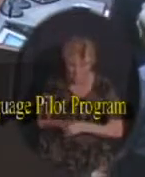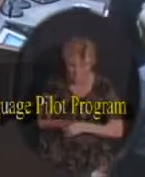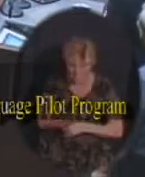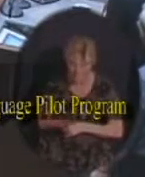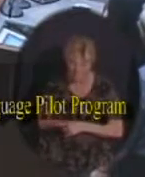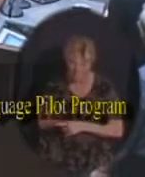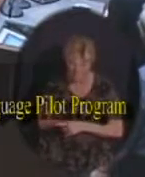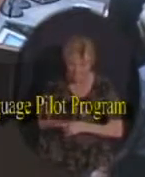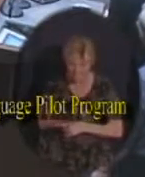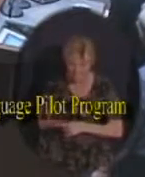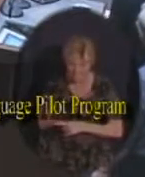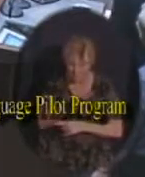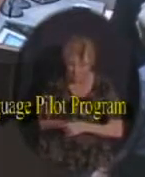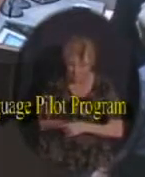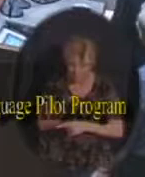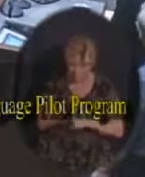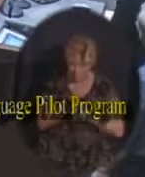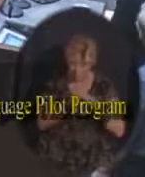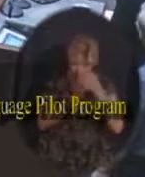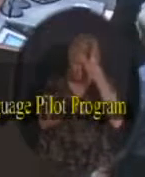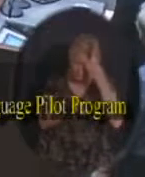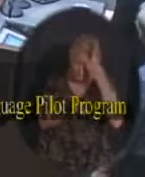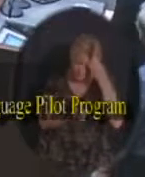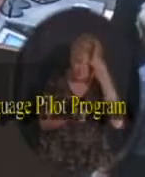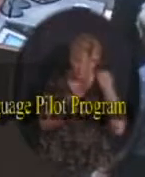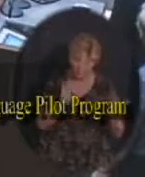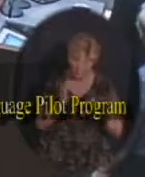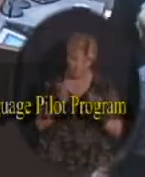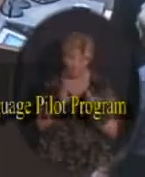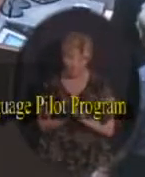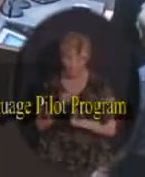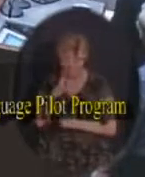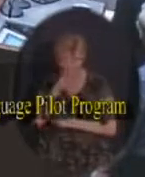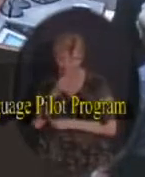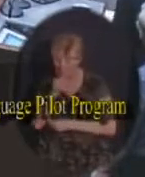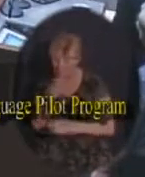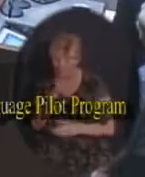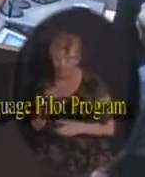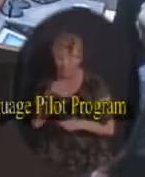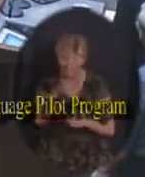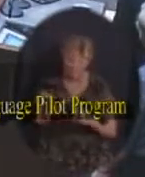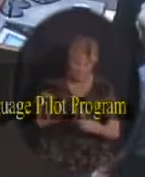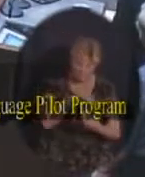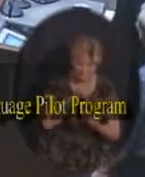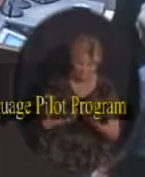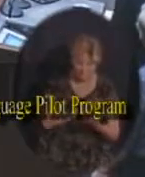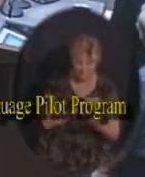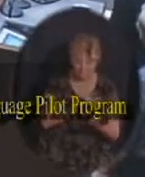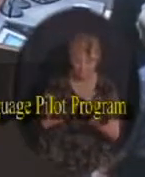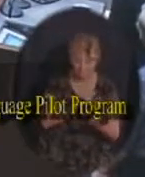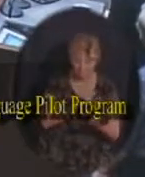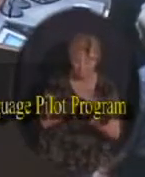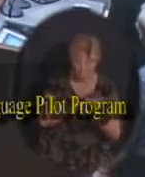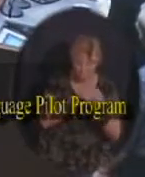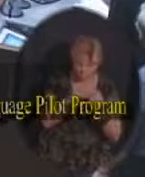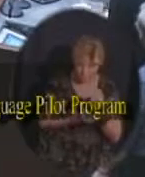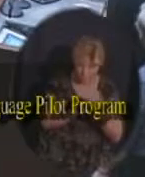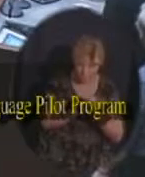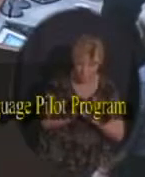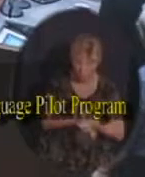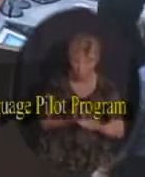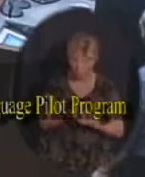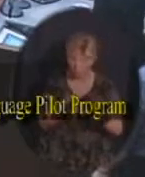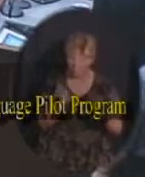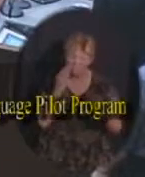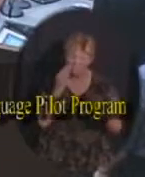versus the number of kids that weren't even in the program, the schools that don't have it at all. How many of them go into a